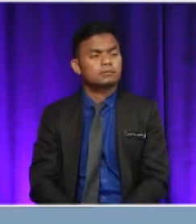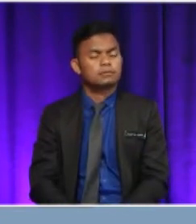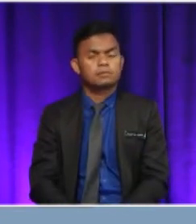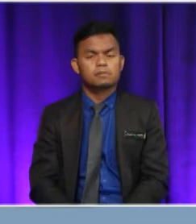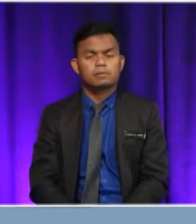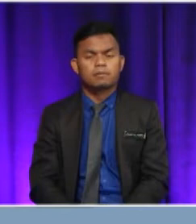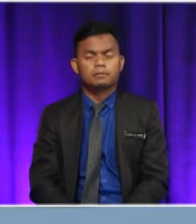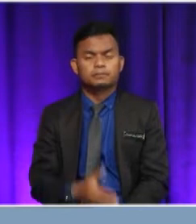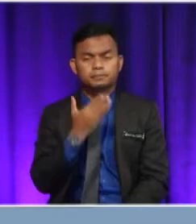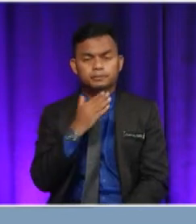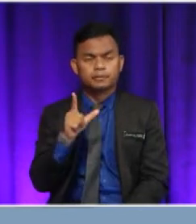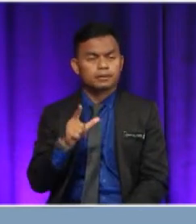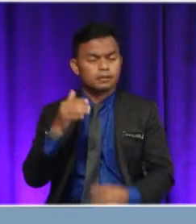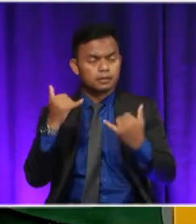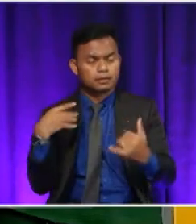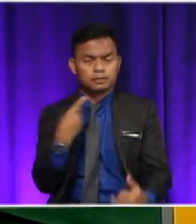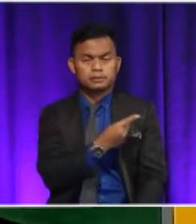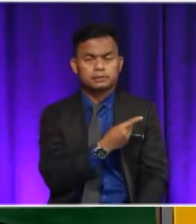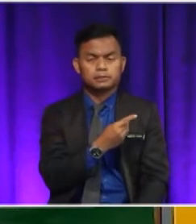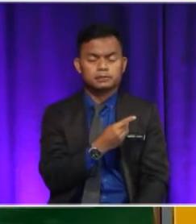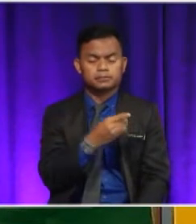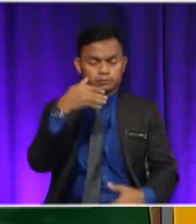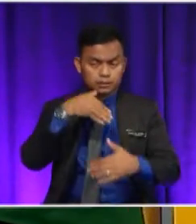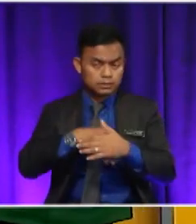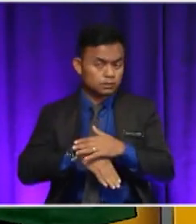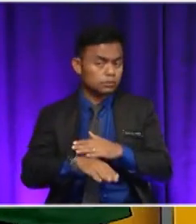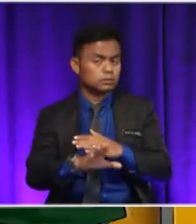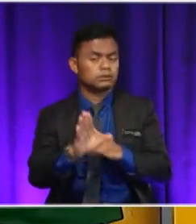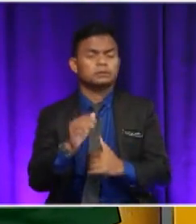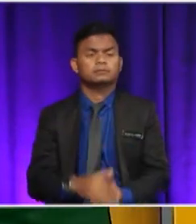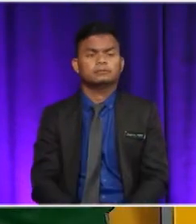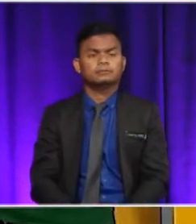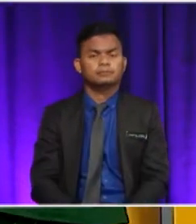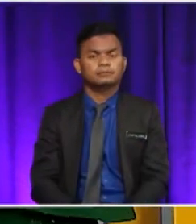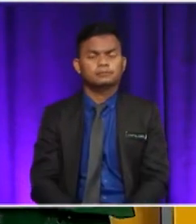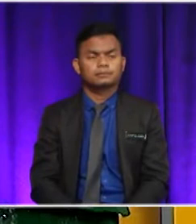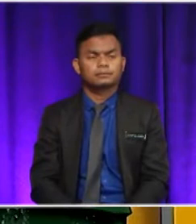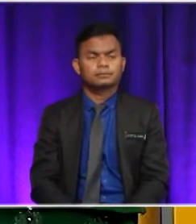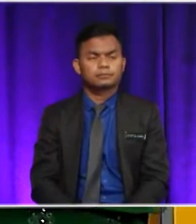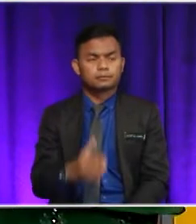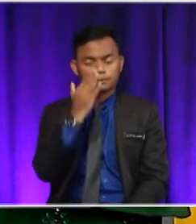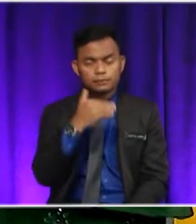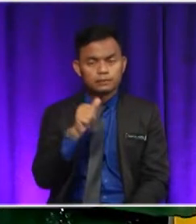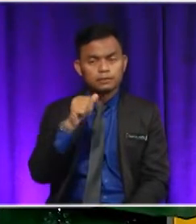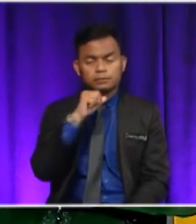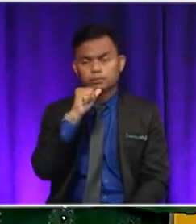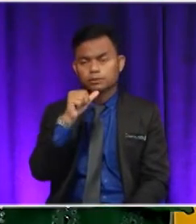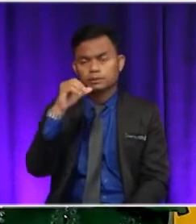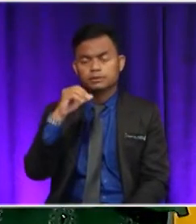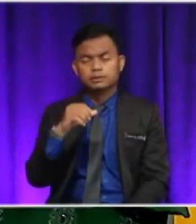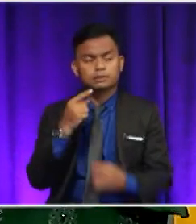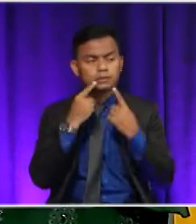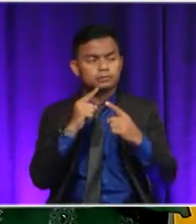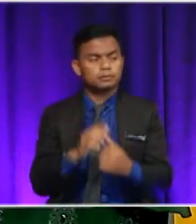Okay, now let's look a little bit deeper. What about A? Why is A not the answer? Anyone could